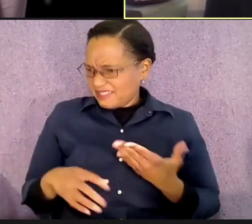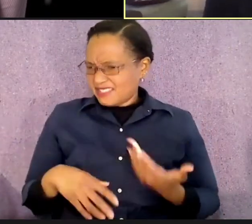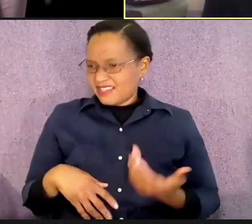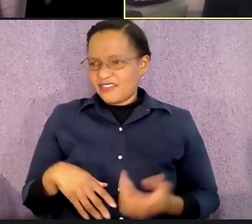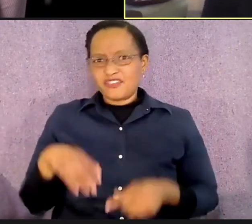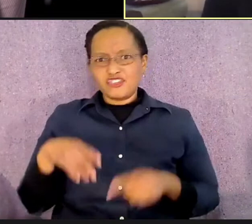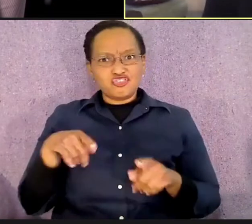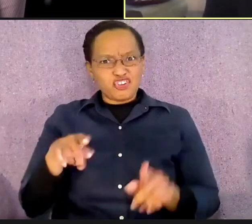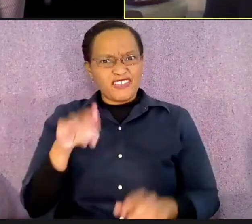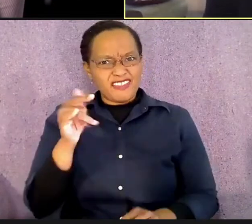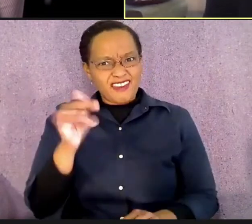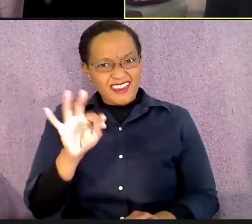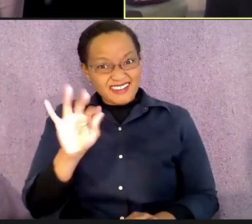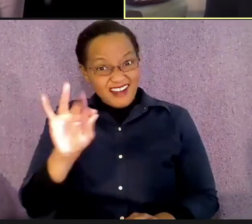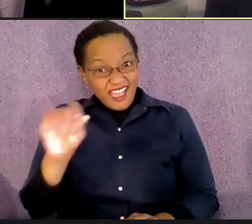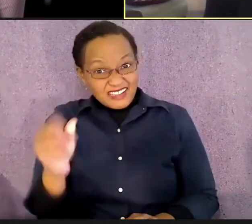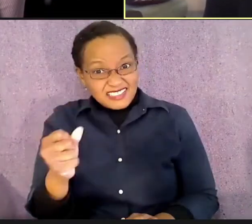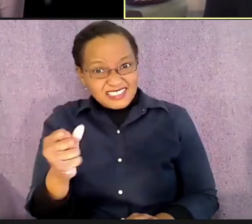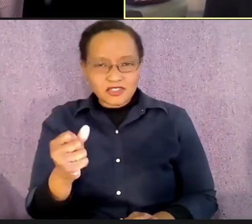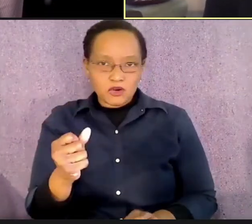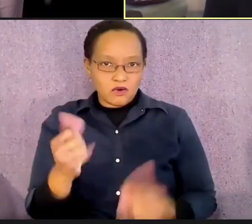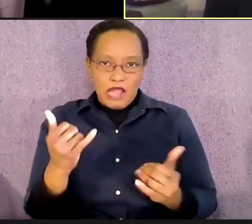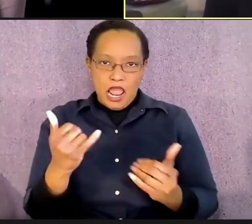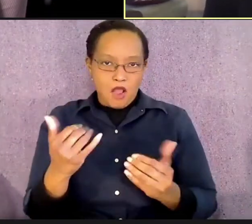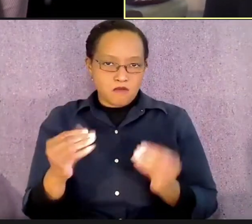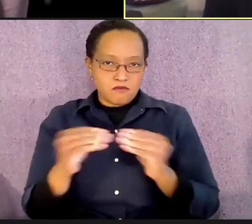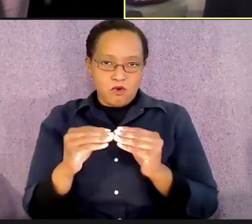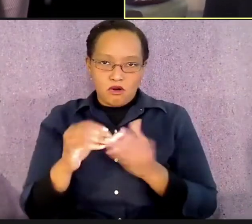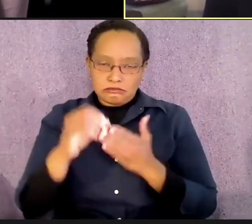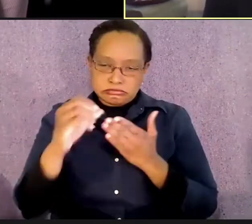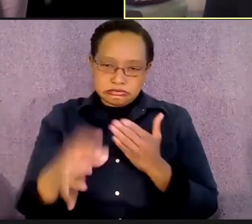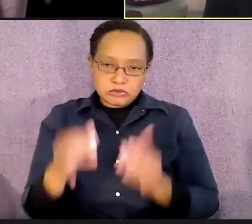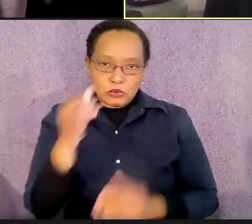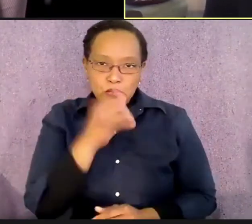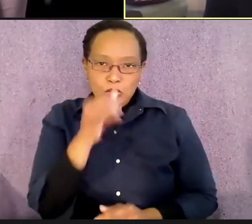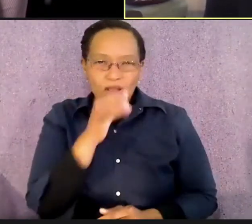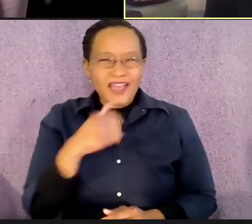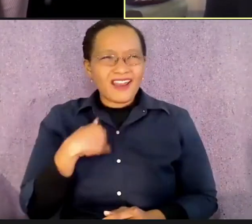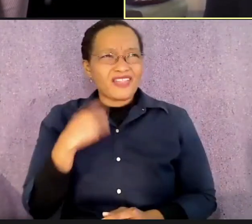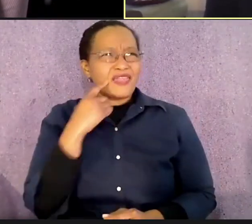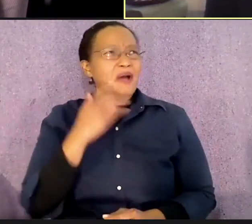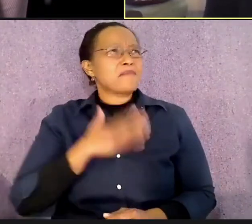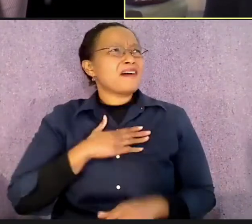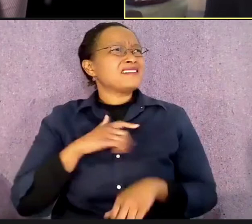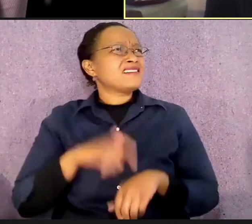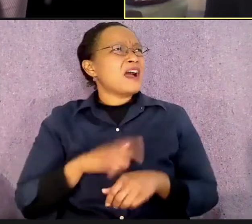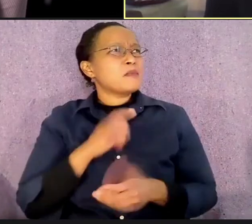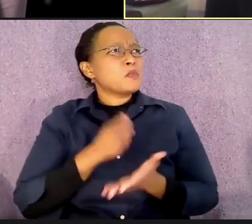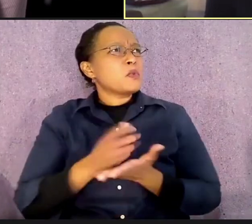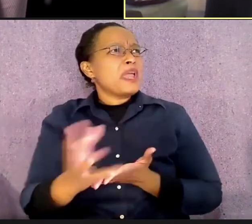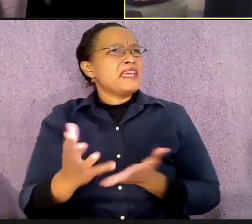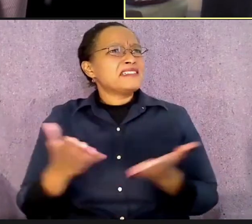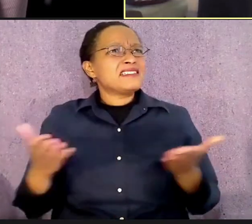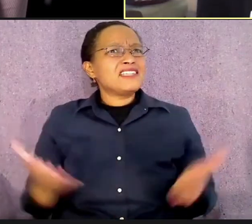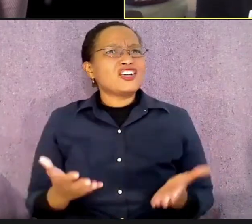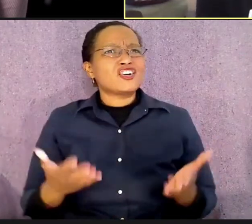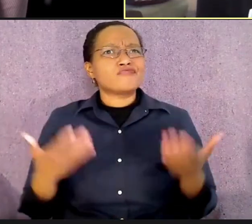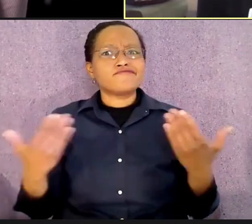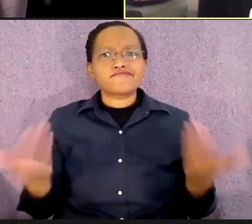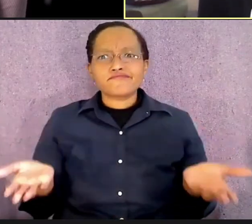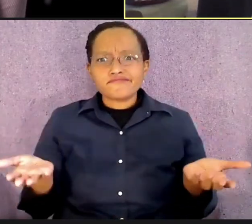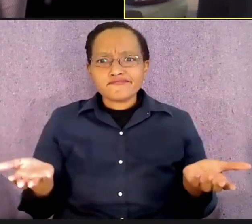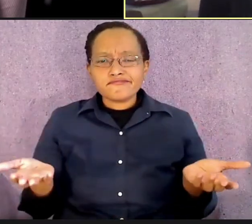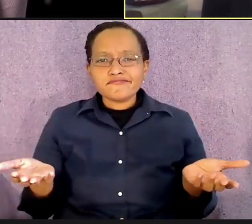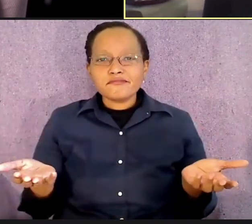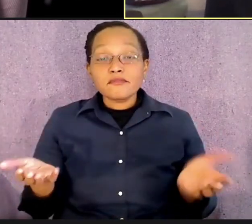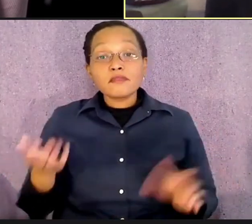expensive as it is now. And I just felt like I'm wasting my time here. Like it really just was like, I think that,